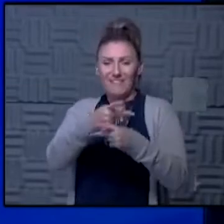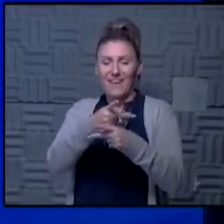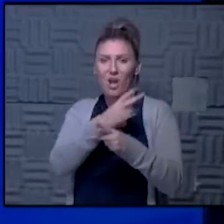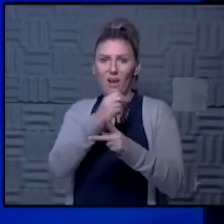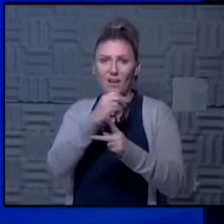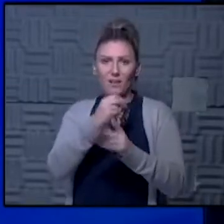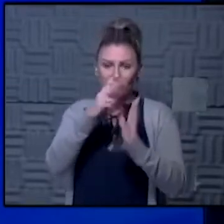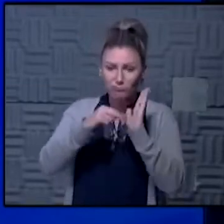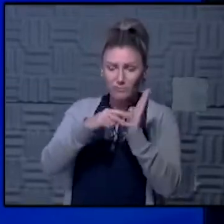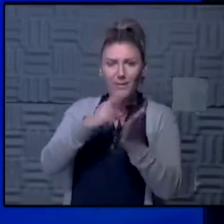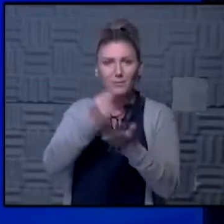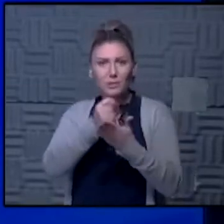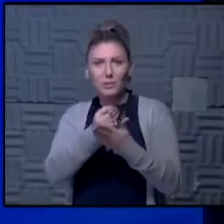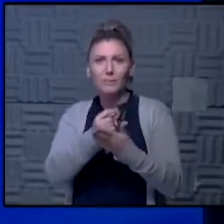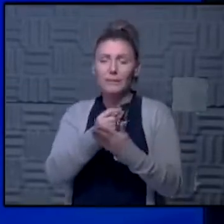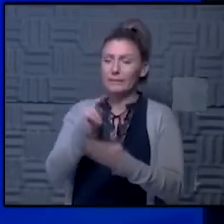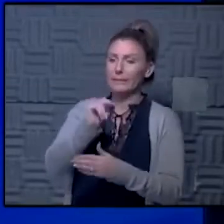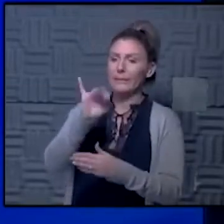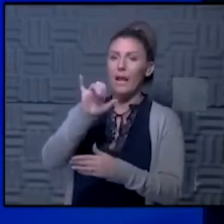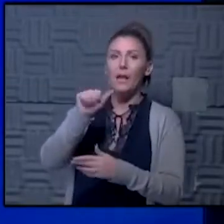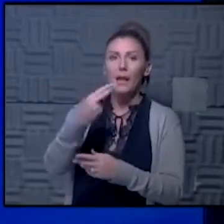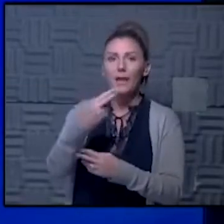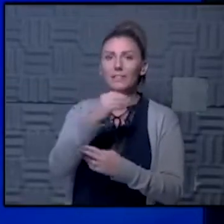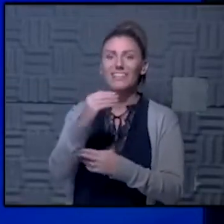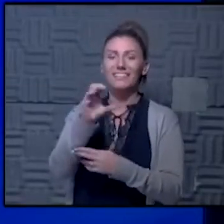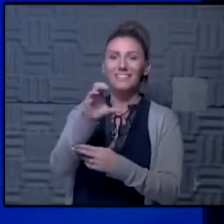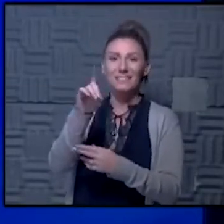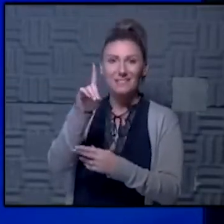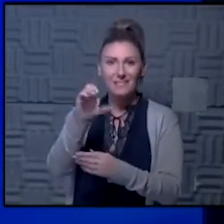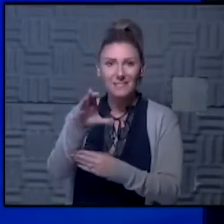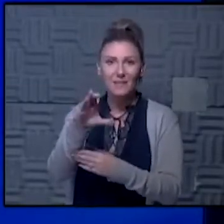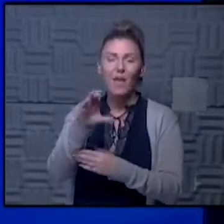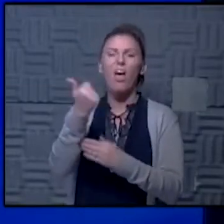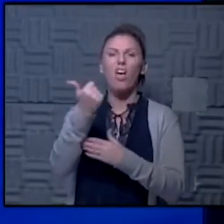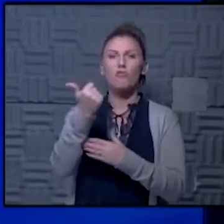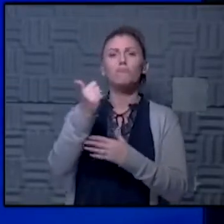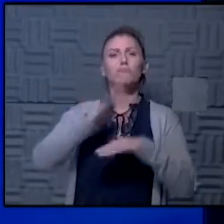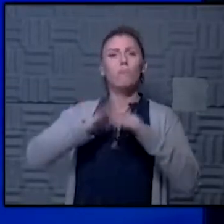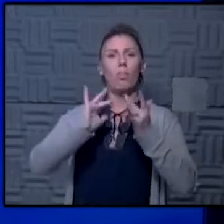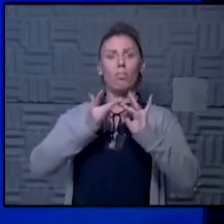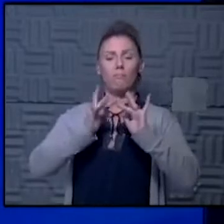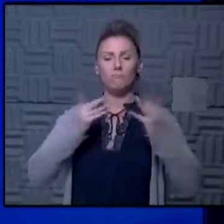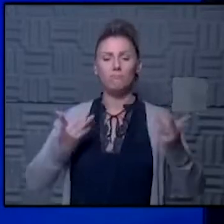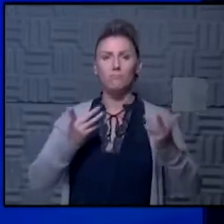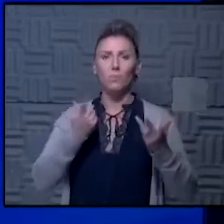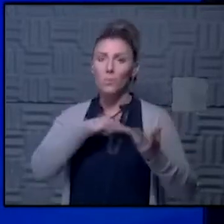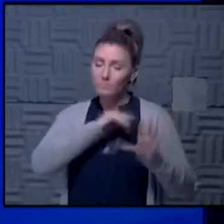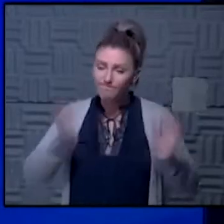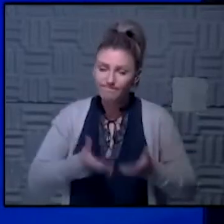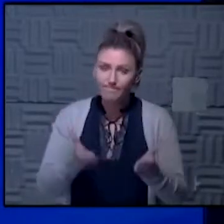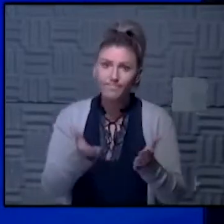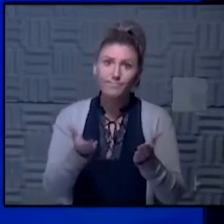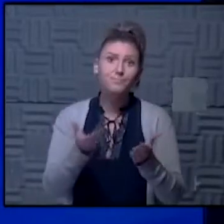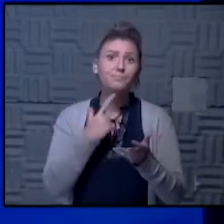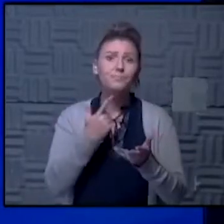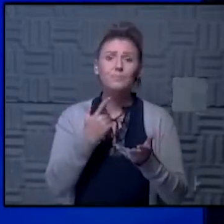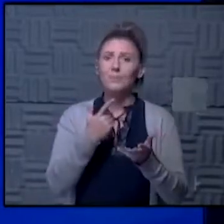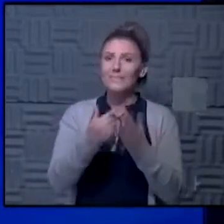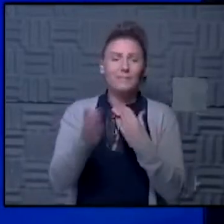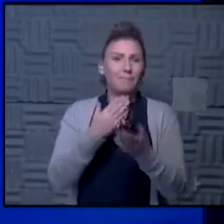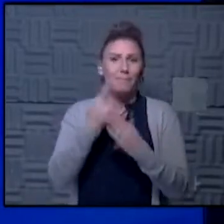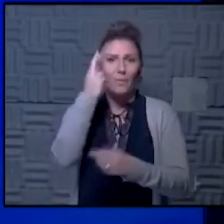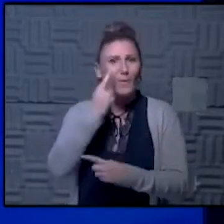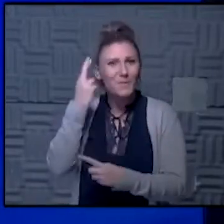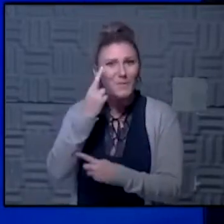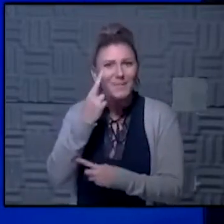treatment protocols from the NIH, from the CDC, or others online. So we always encourage, regardless of the reason that you come to